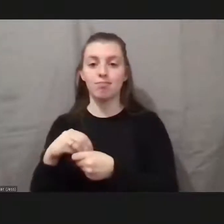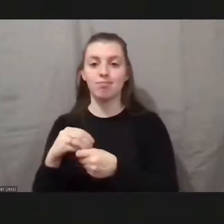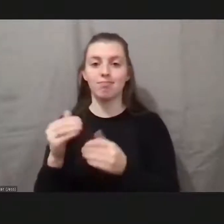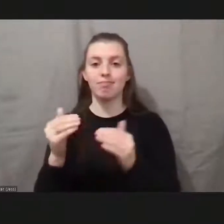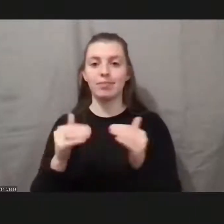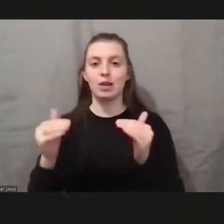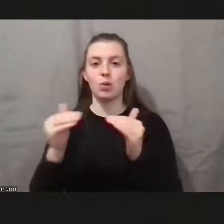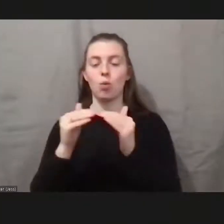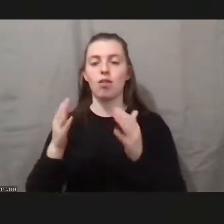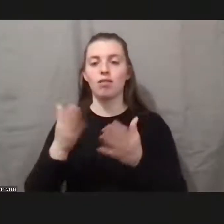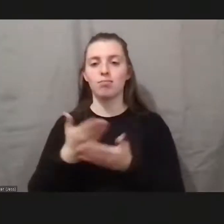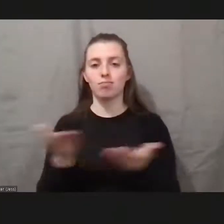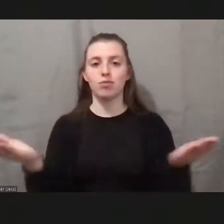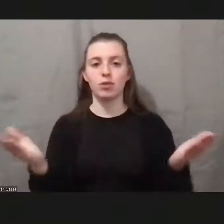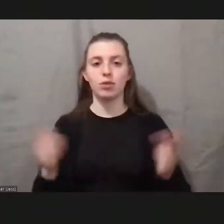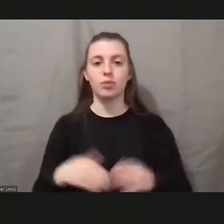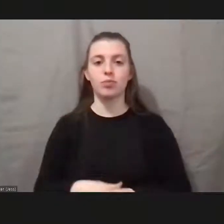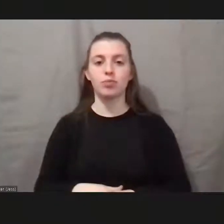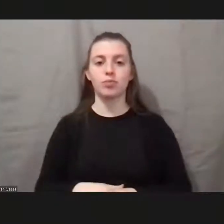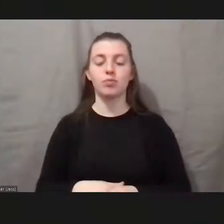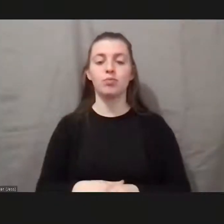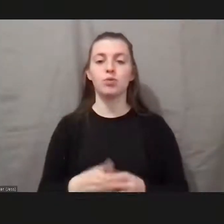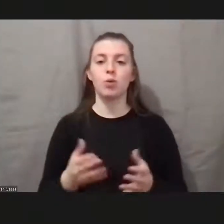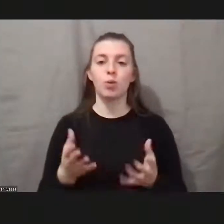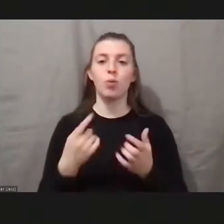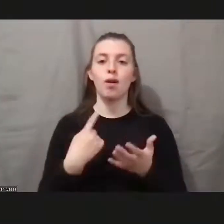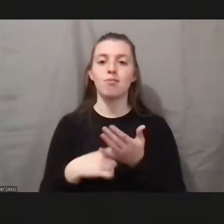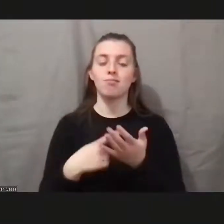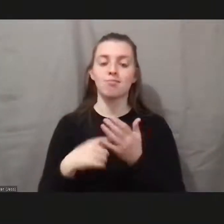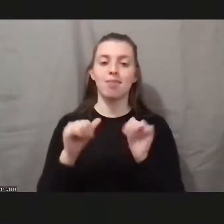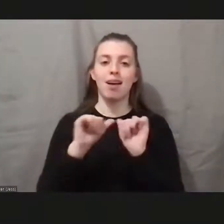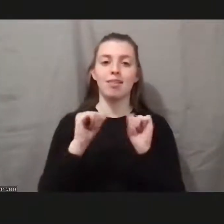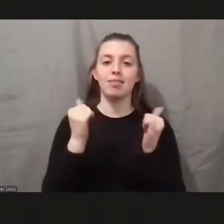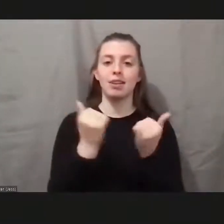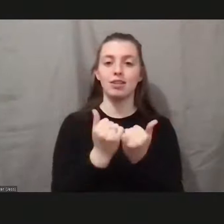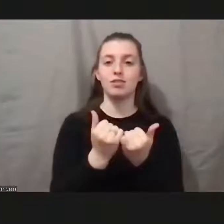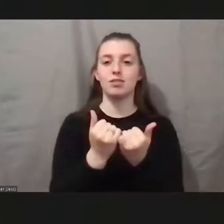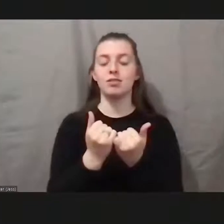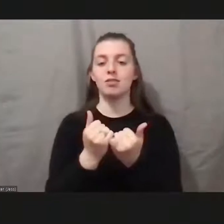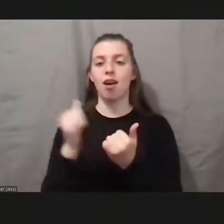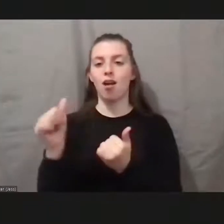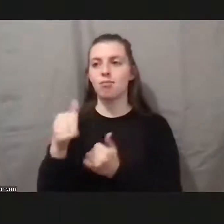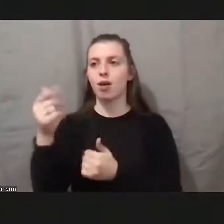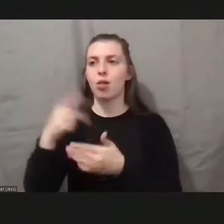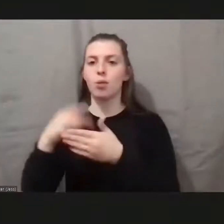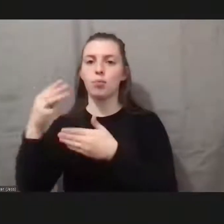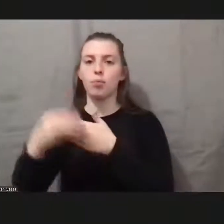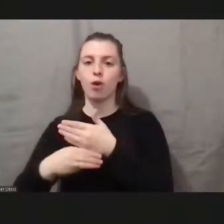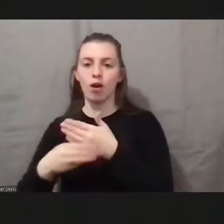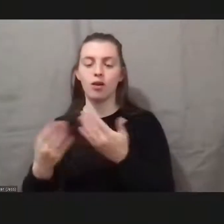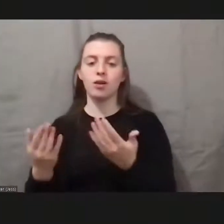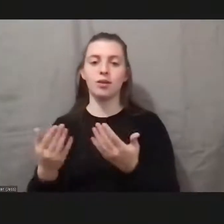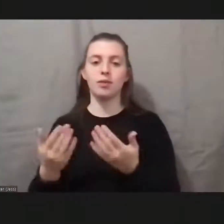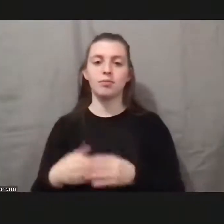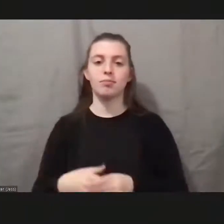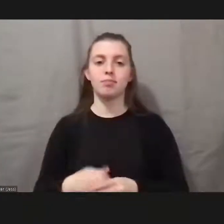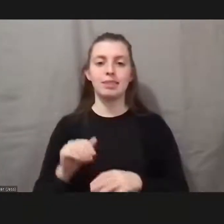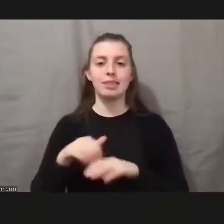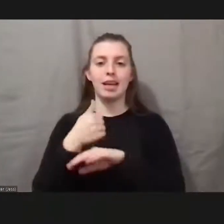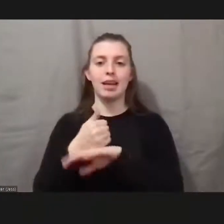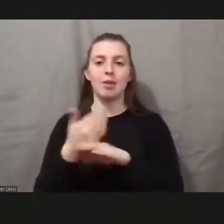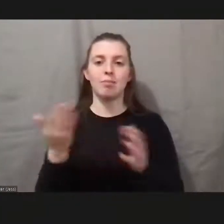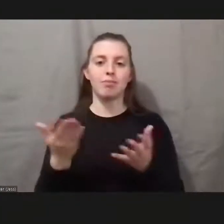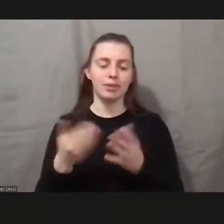the number of agencies and amazing things that are happening right here in our province and beyond. And on Friday, June 4th at 10